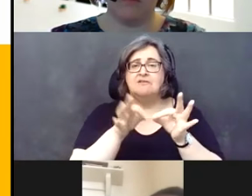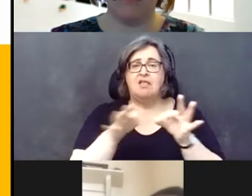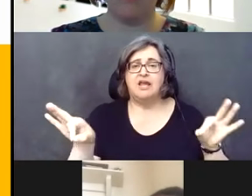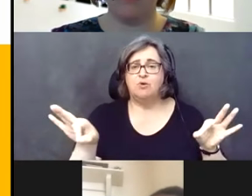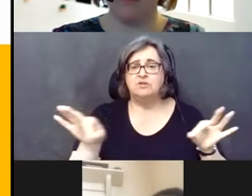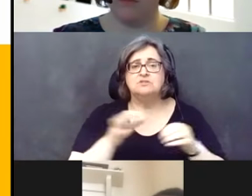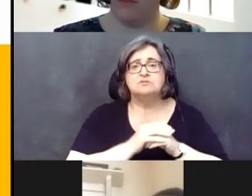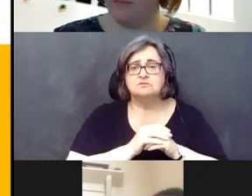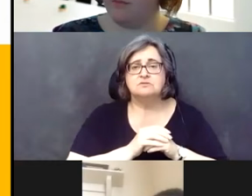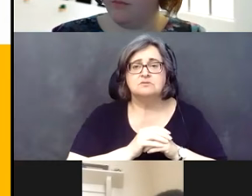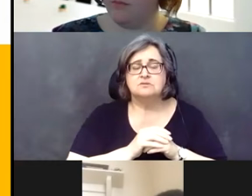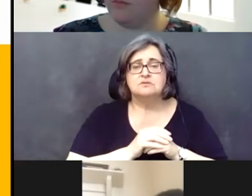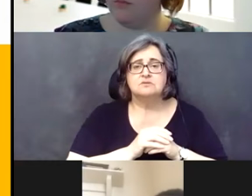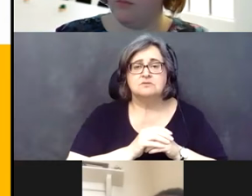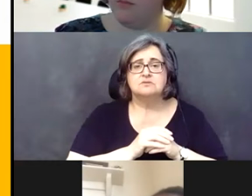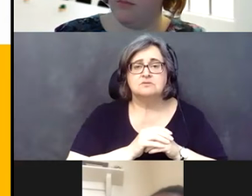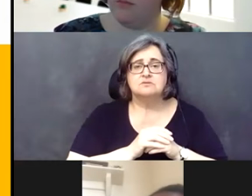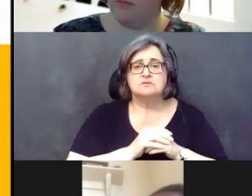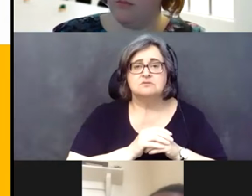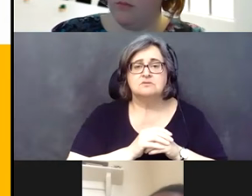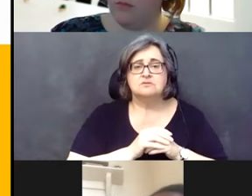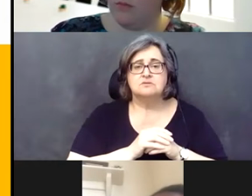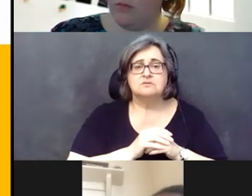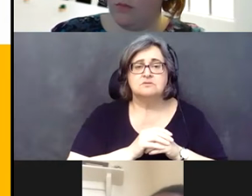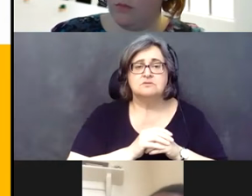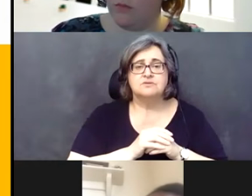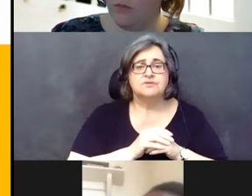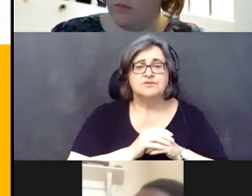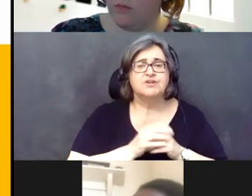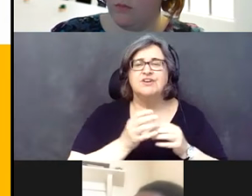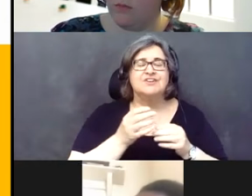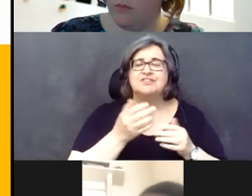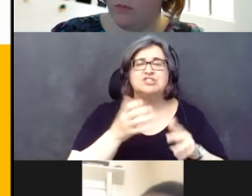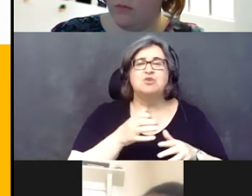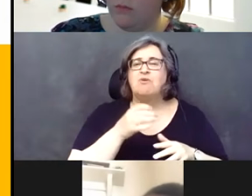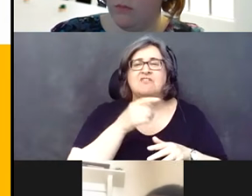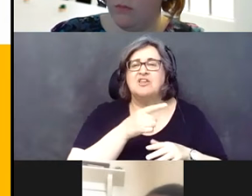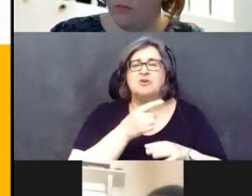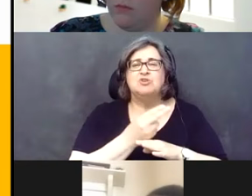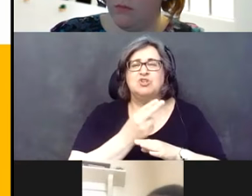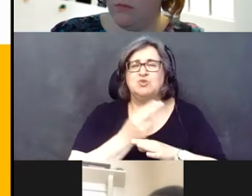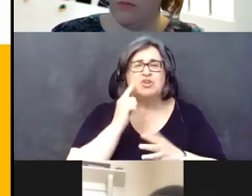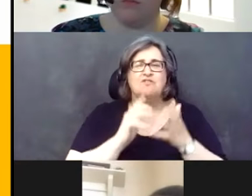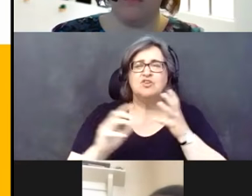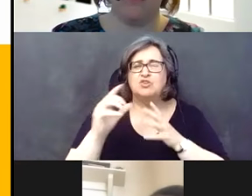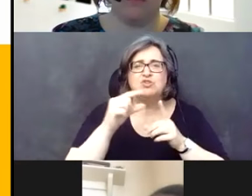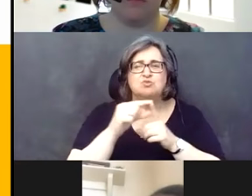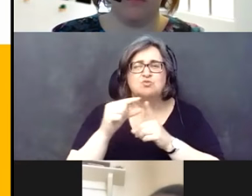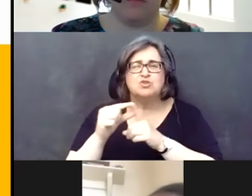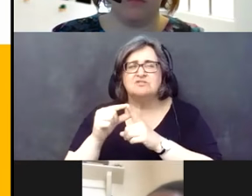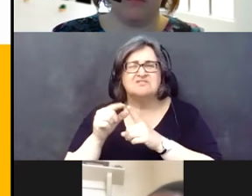and so that they didn't use too many words to confuse a